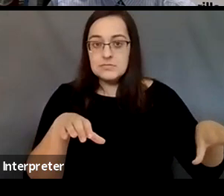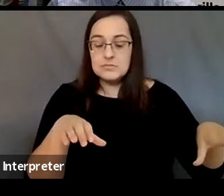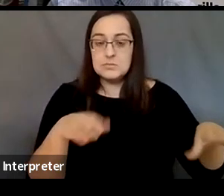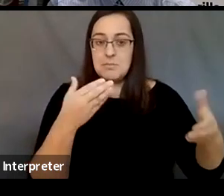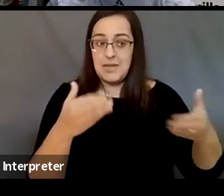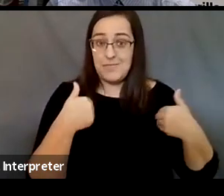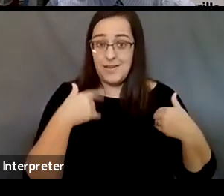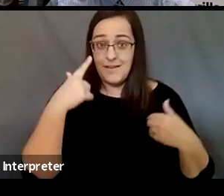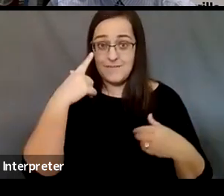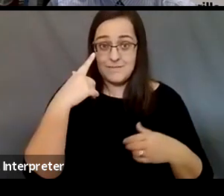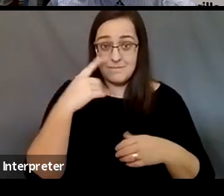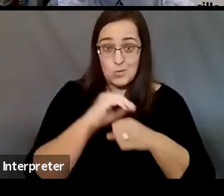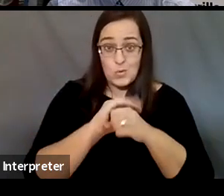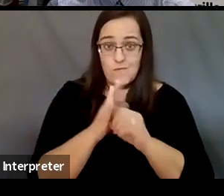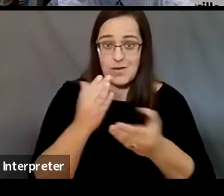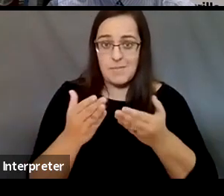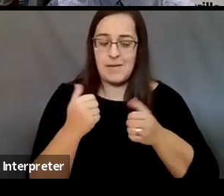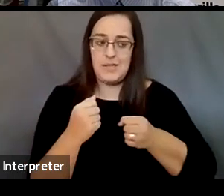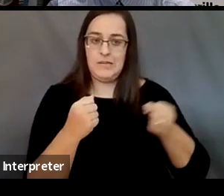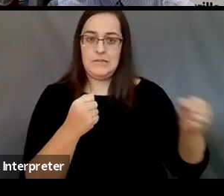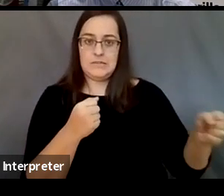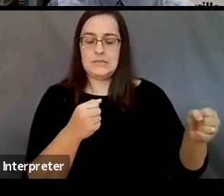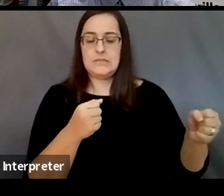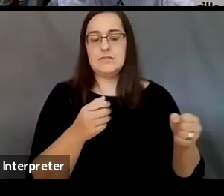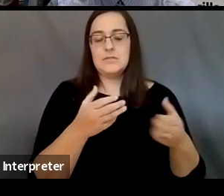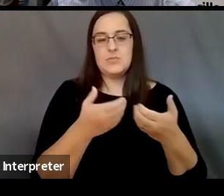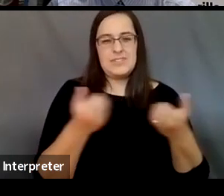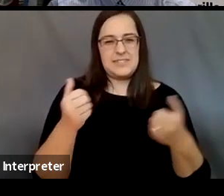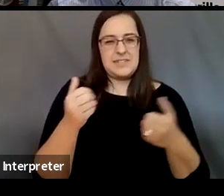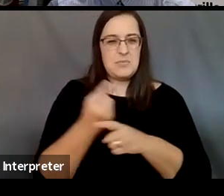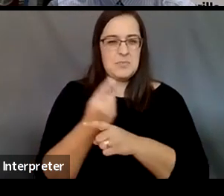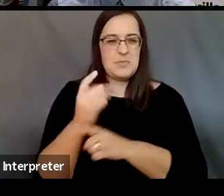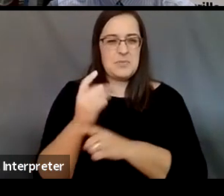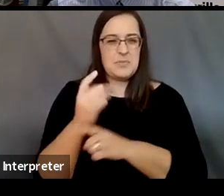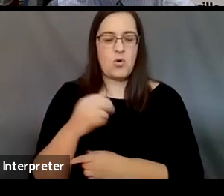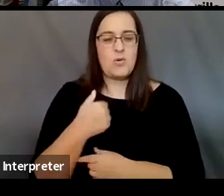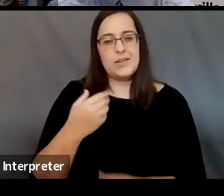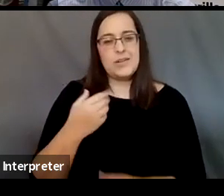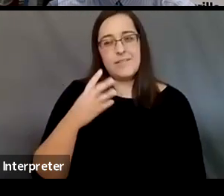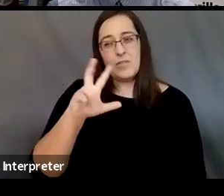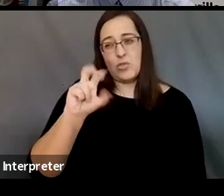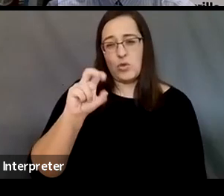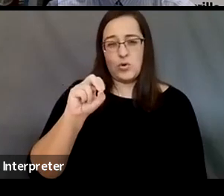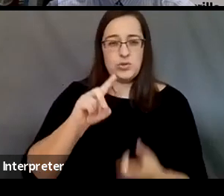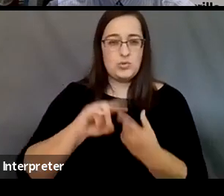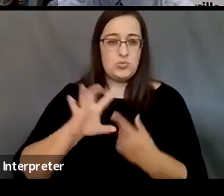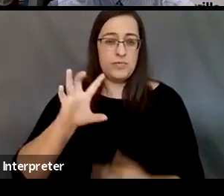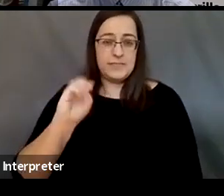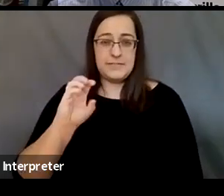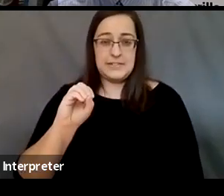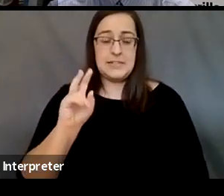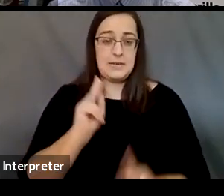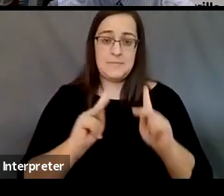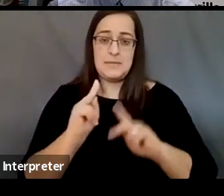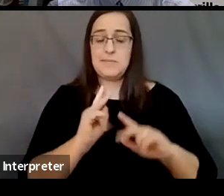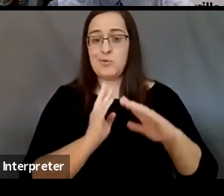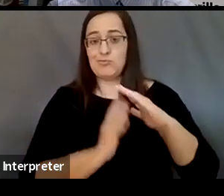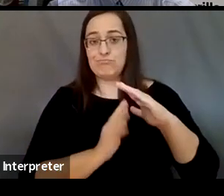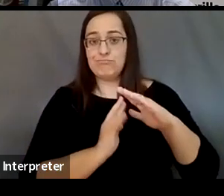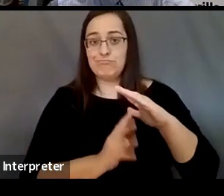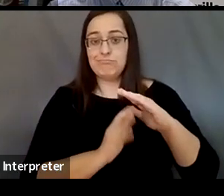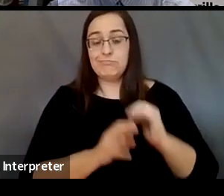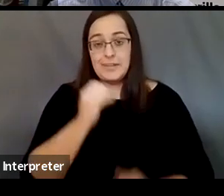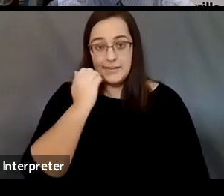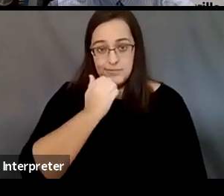COVID. And we're ranging anywhere from the high 30s to the 50s in terms of patients coming through that unit in